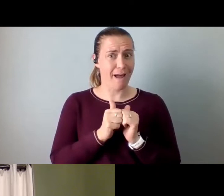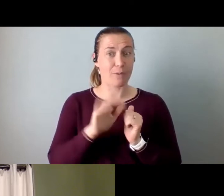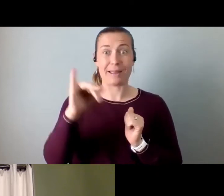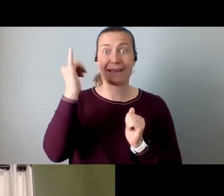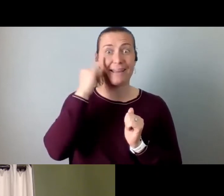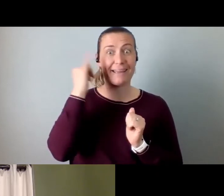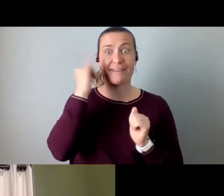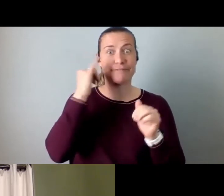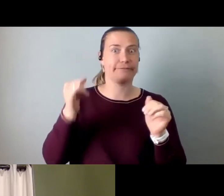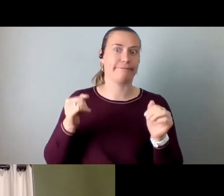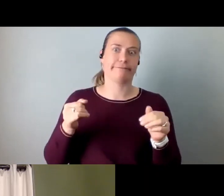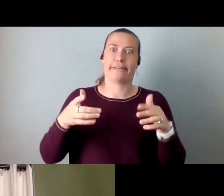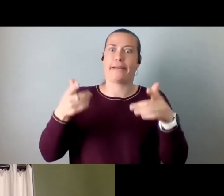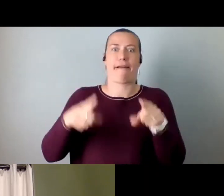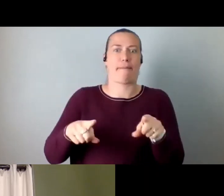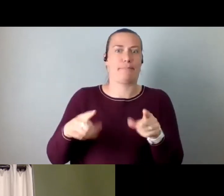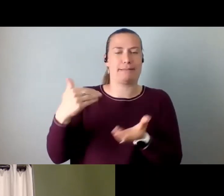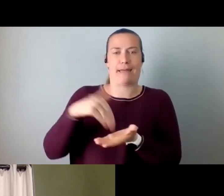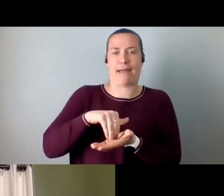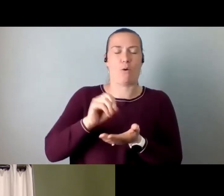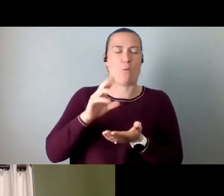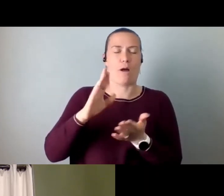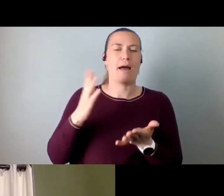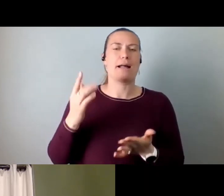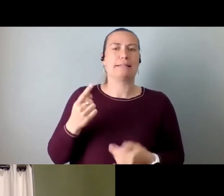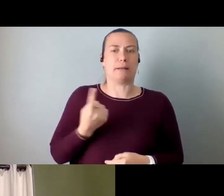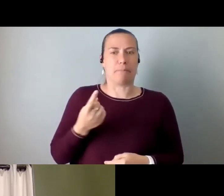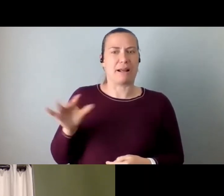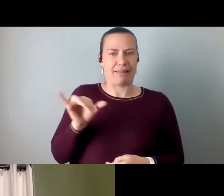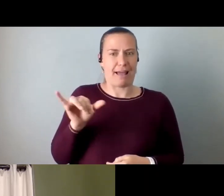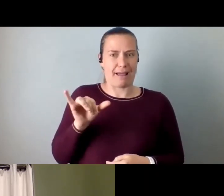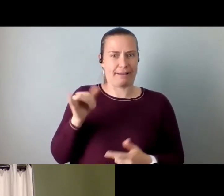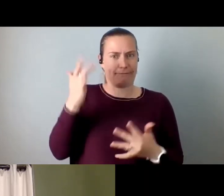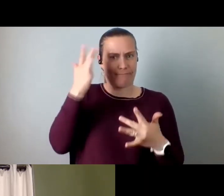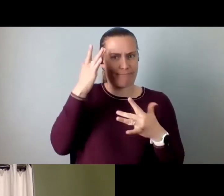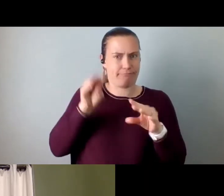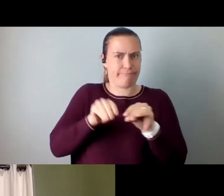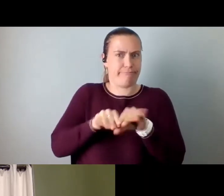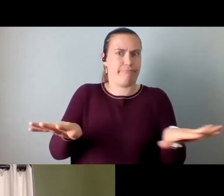ever happens again, or something like this ever happens again, how